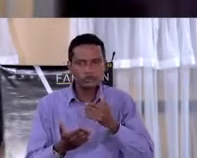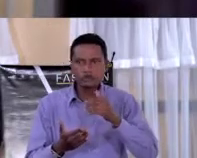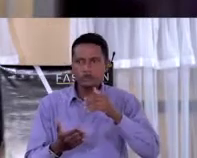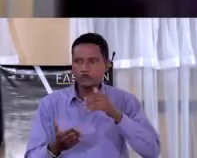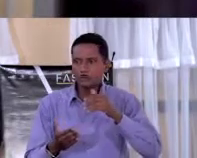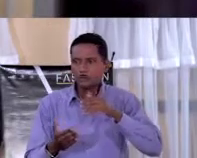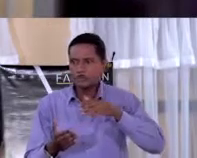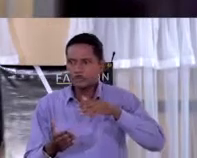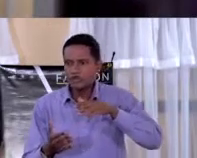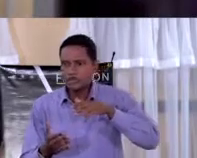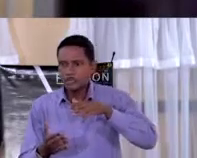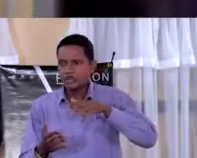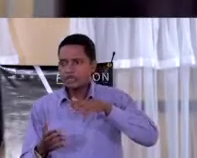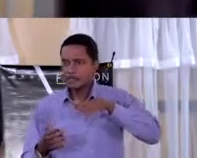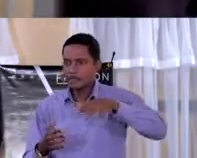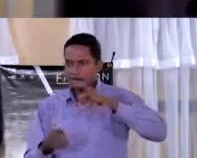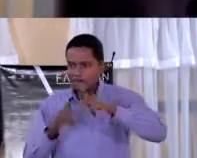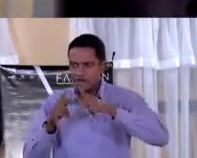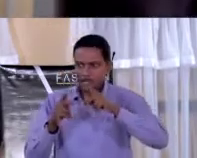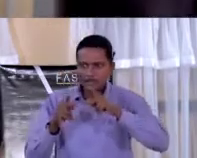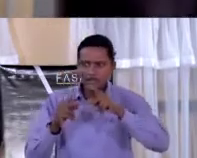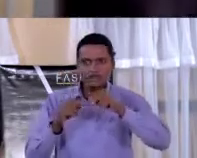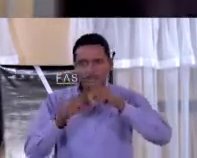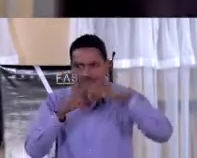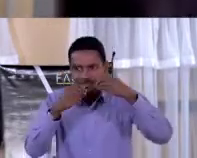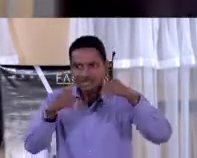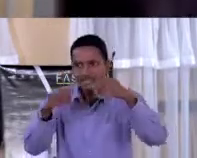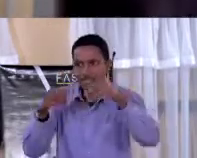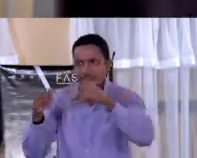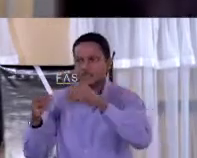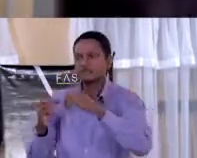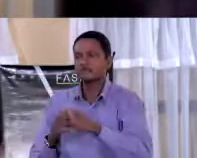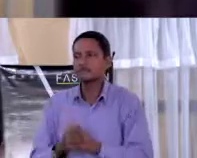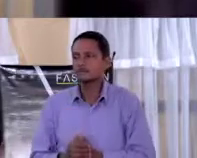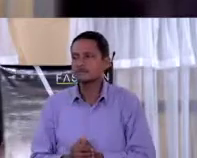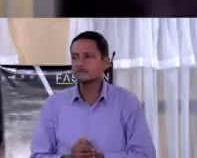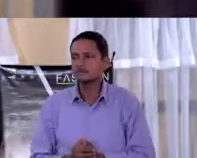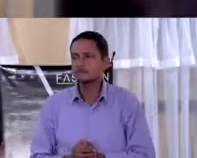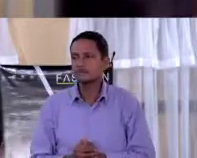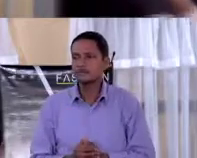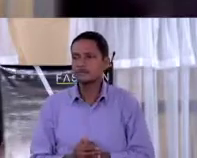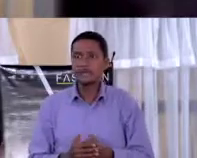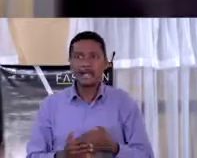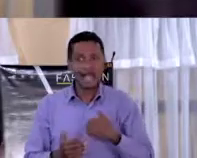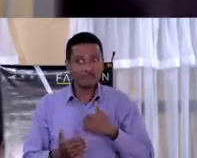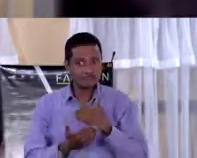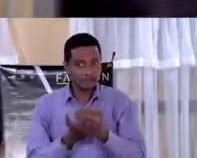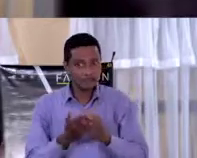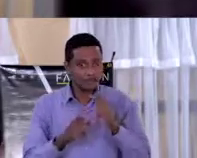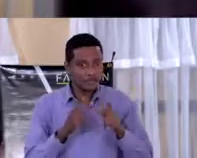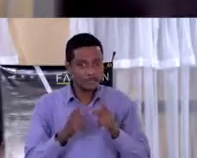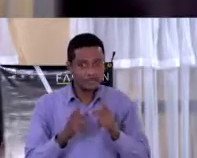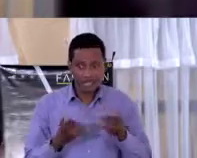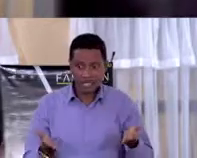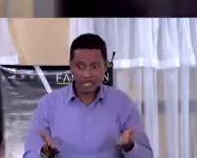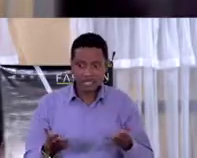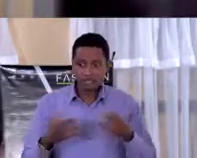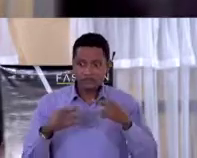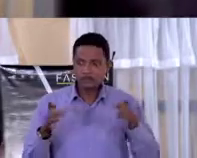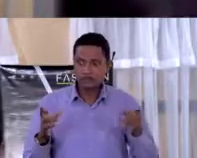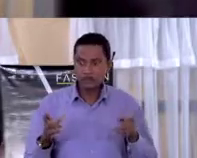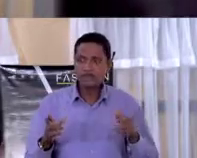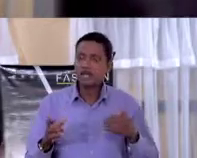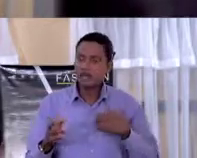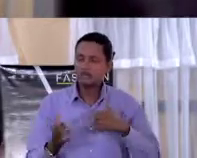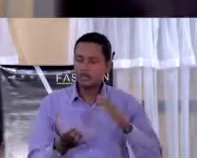And I am exhausted by me alone getting pulled. But there are some people in the room who would have gotten the